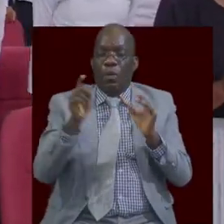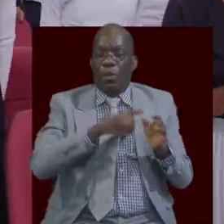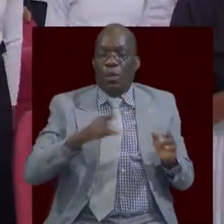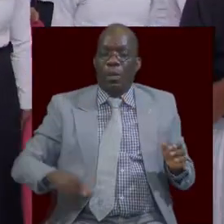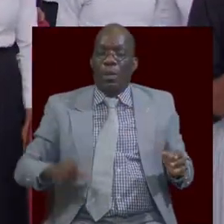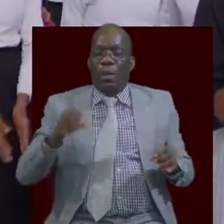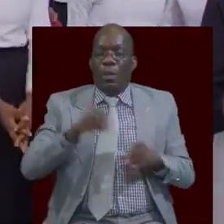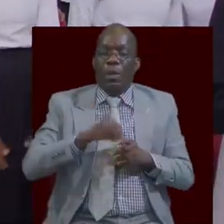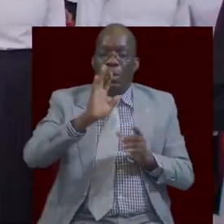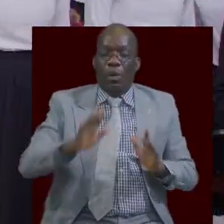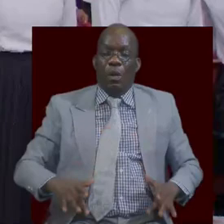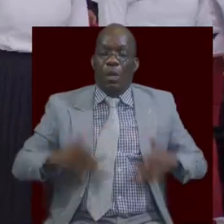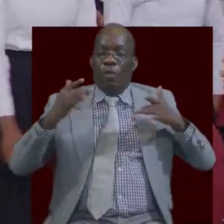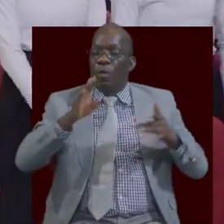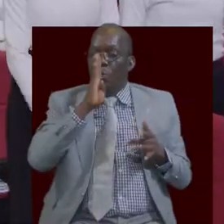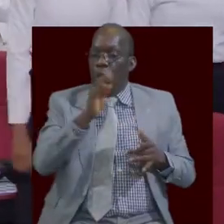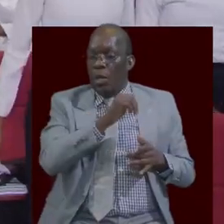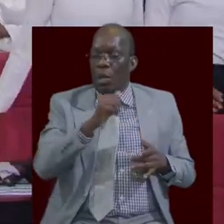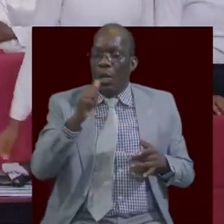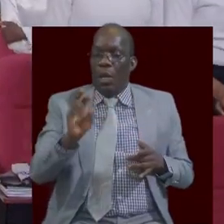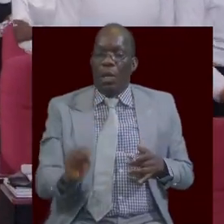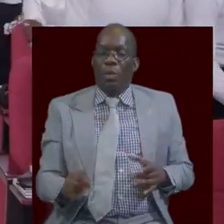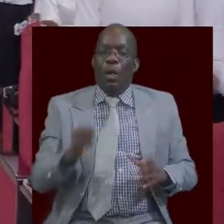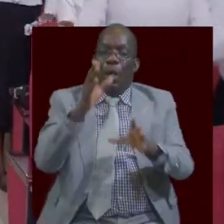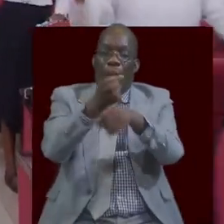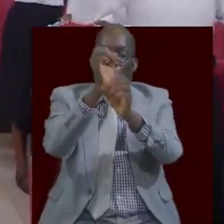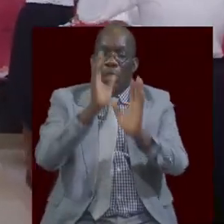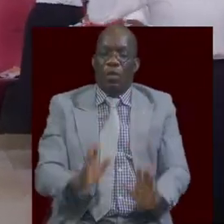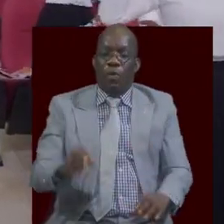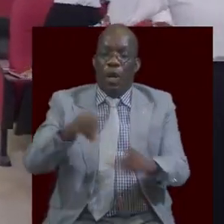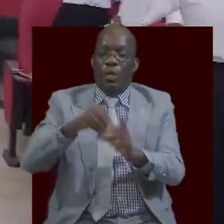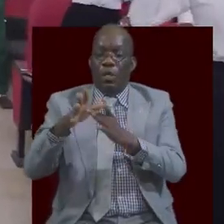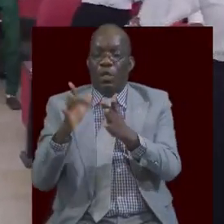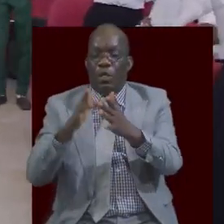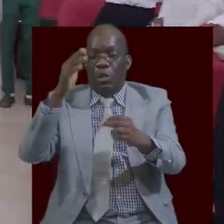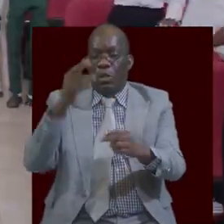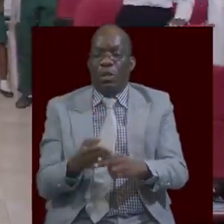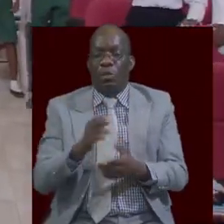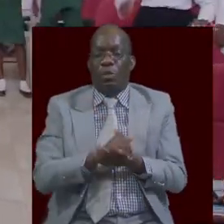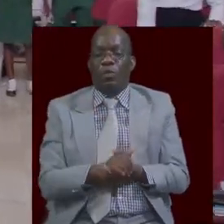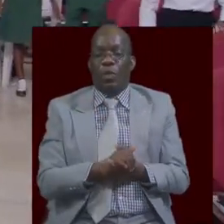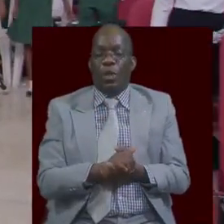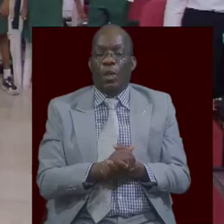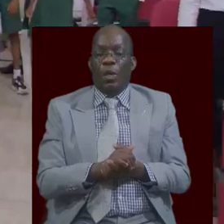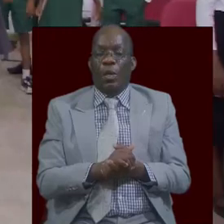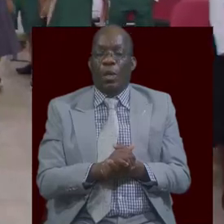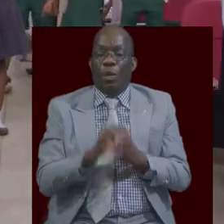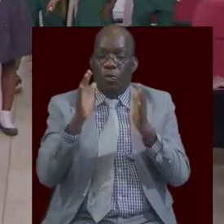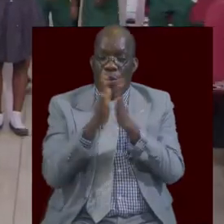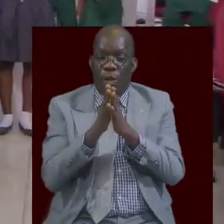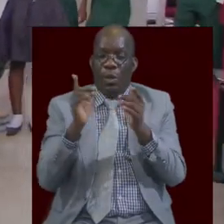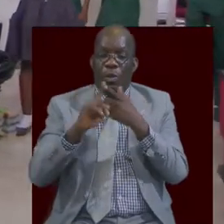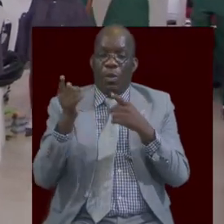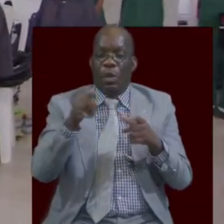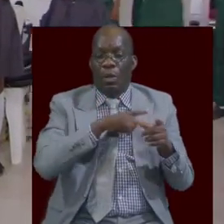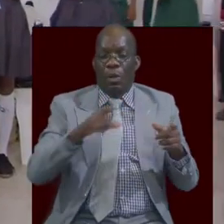an achiever in Jesus' name. Open your mouth and talk to the Lord